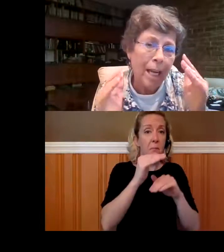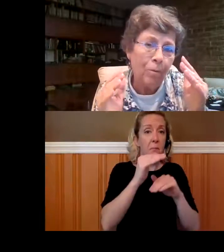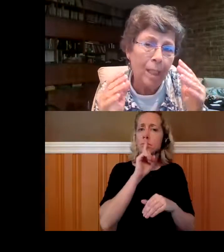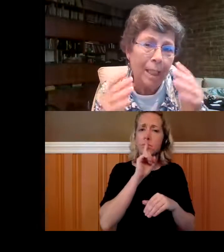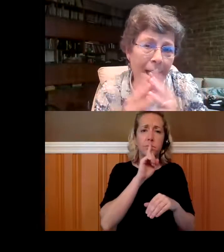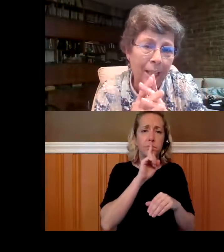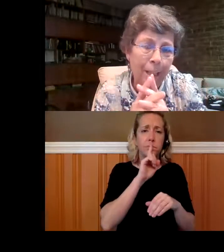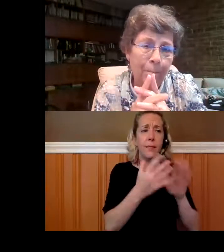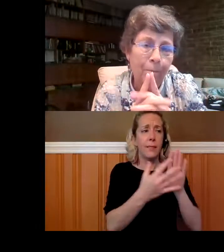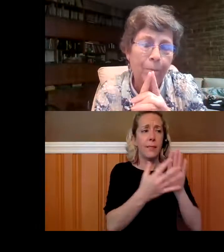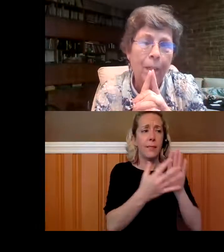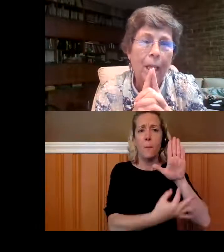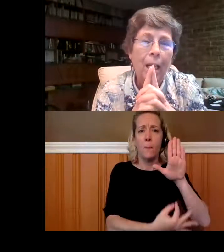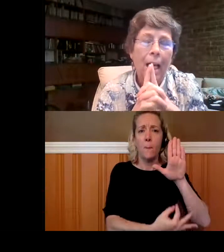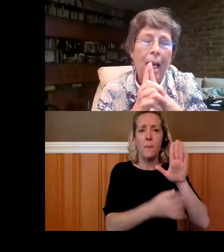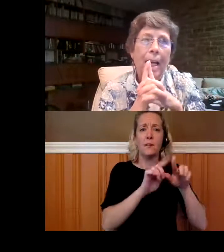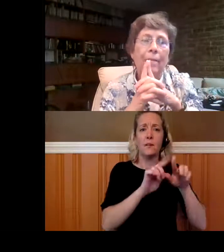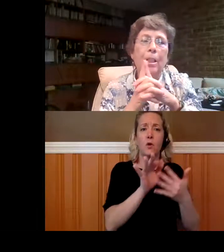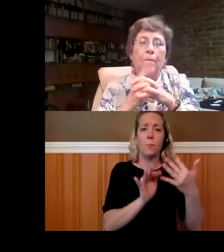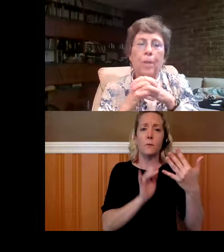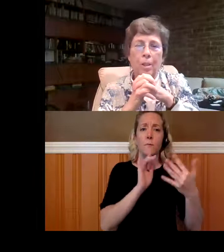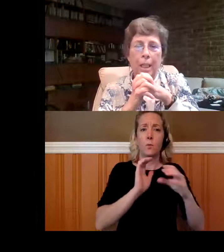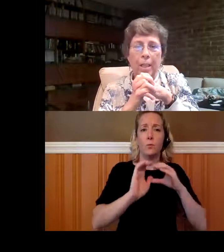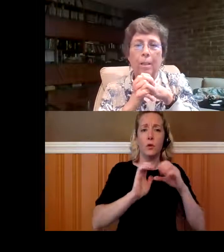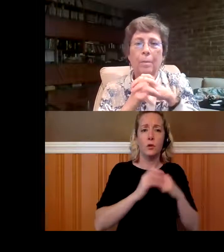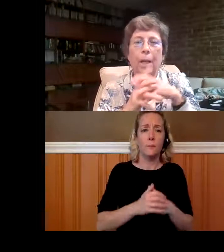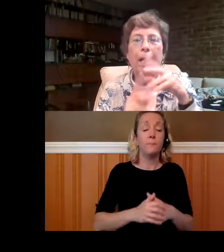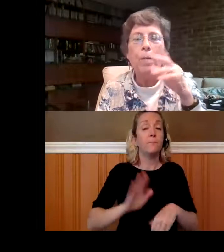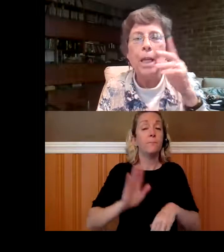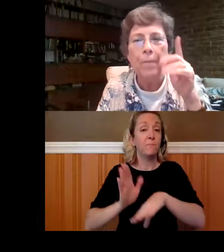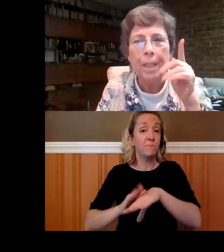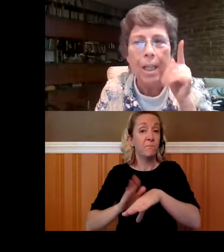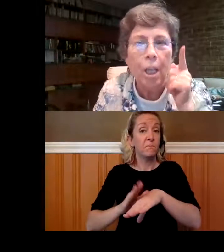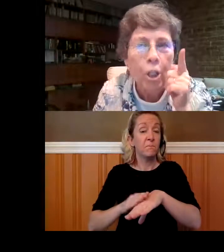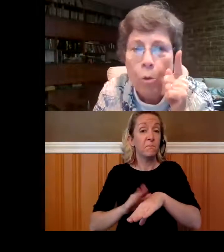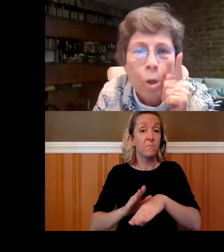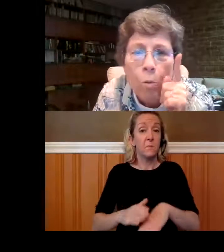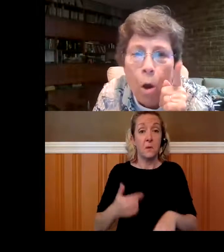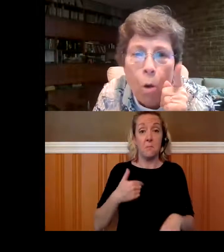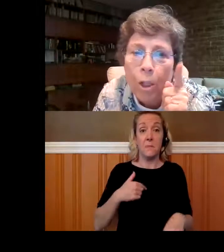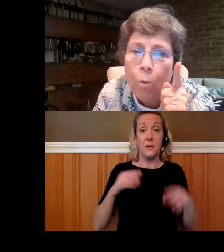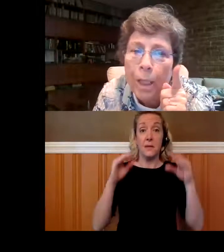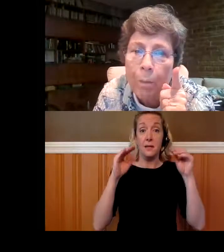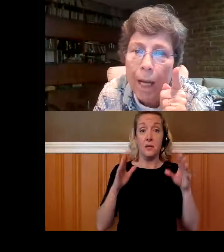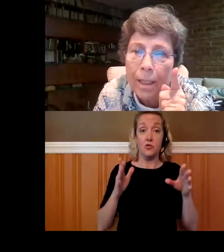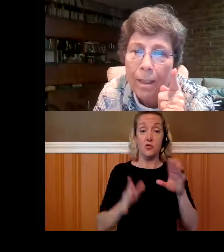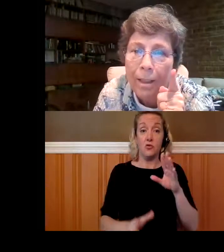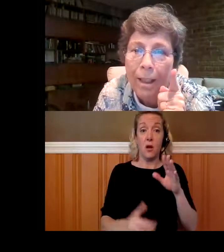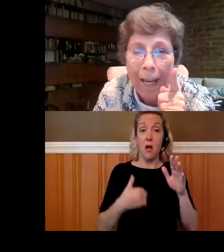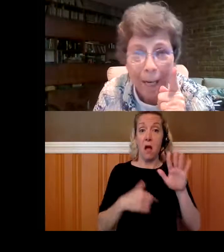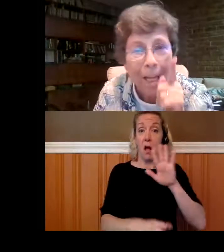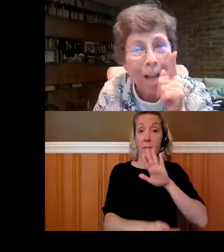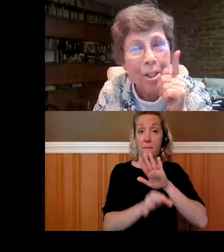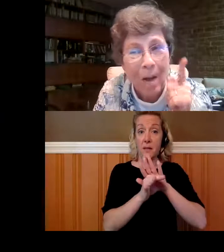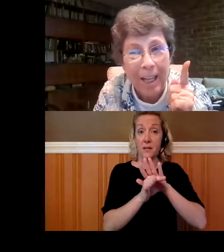I have a little footnote here, and I want to emphasize, you don't know which one's best. And I'm telling you, honey,